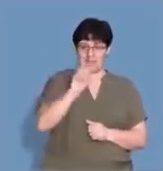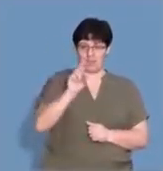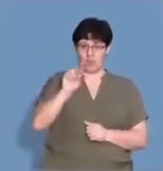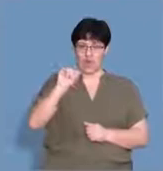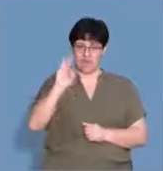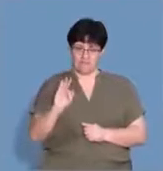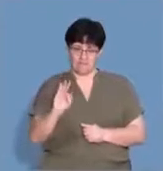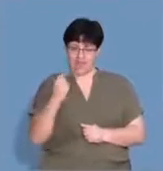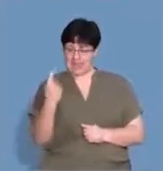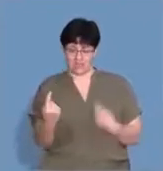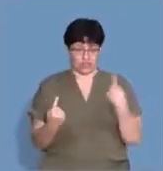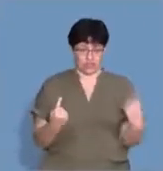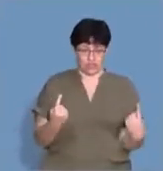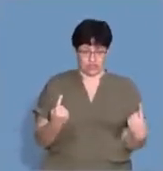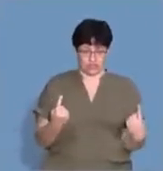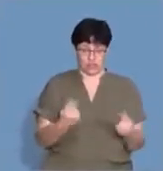1% each.